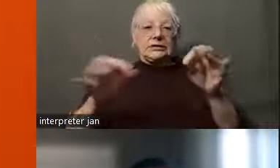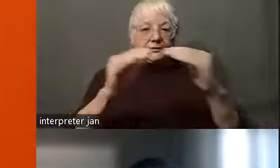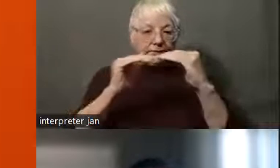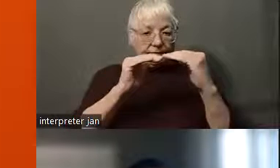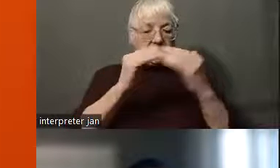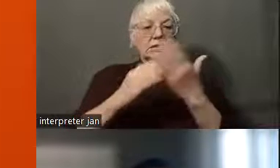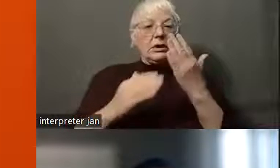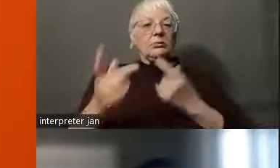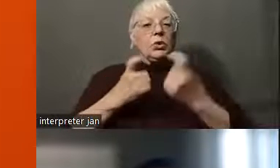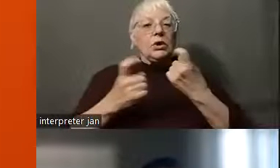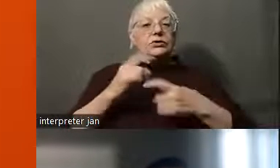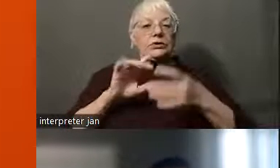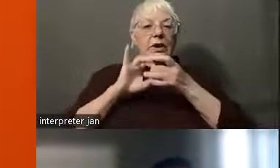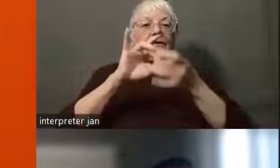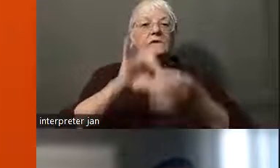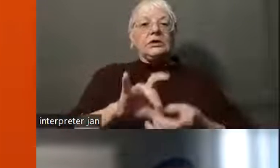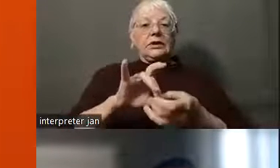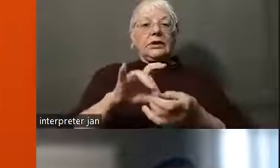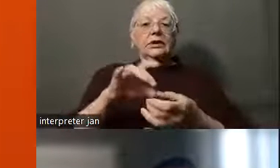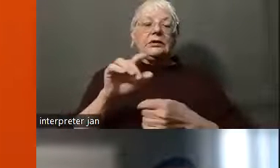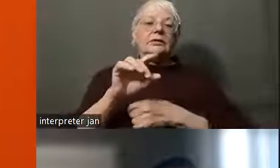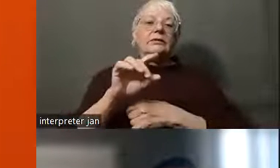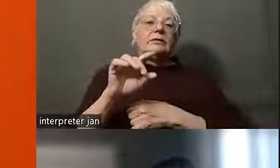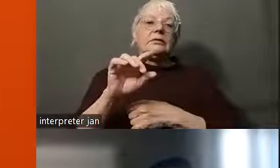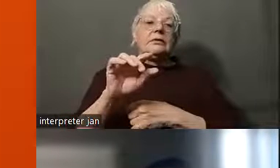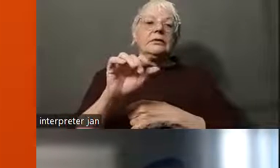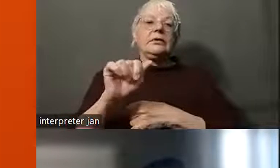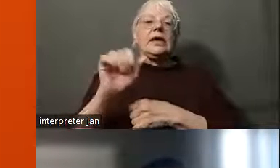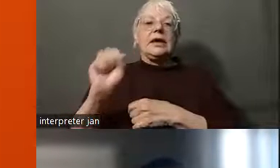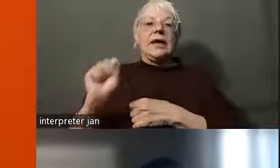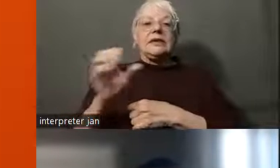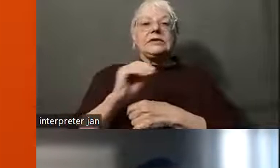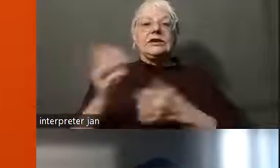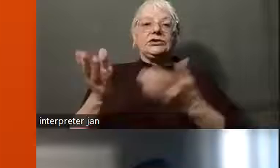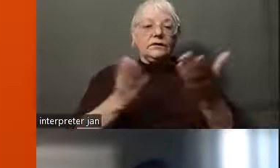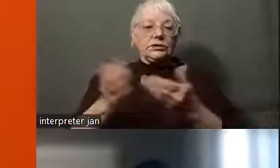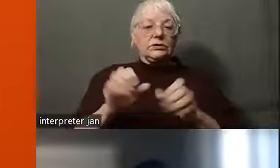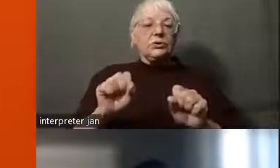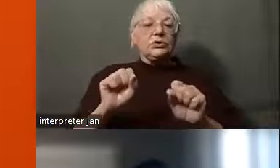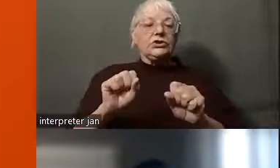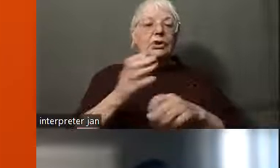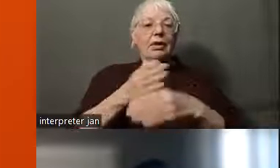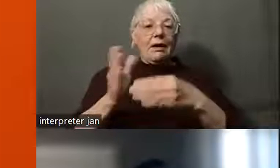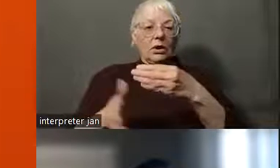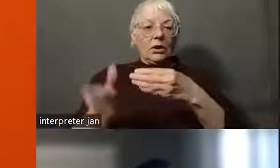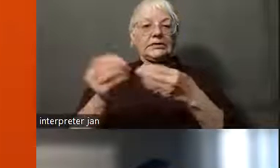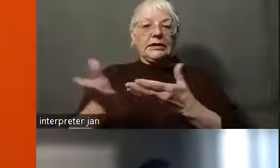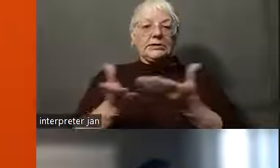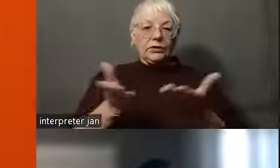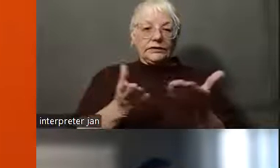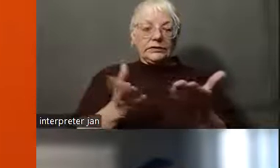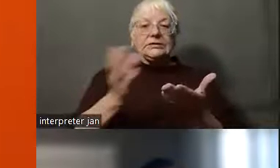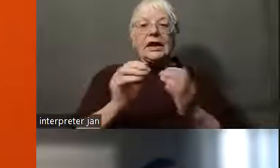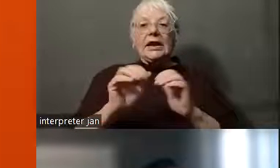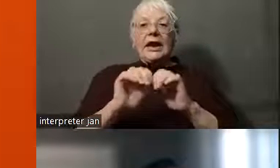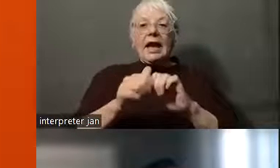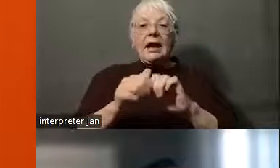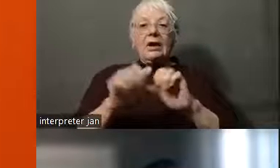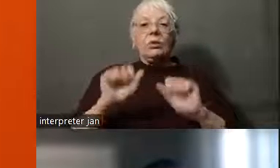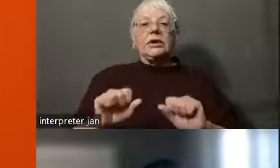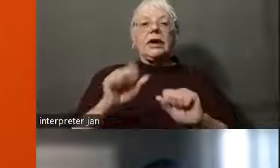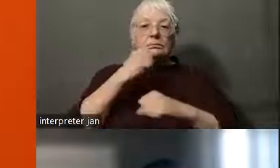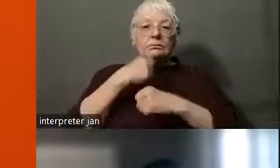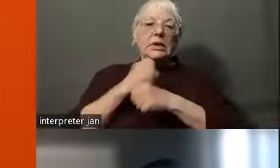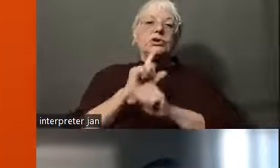are surrounding gaps in services, potential outcomes in services, and how we can ensure